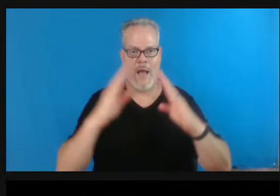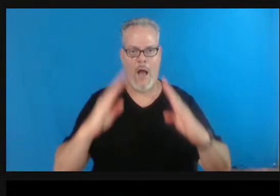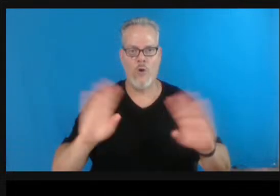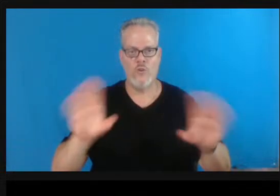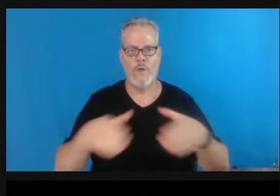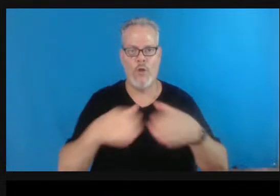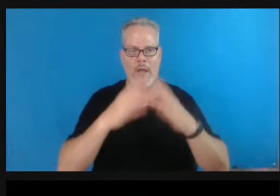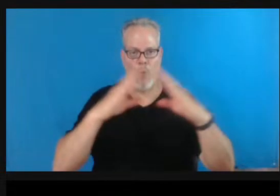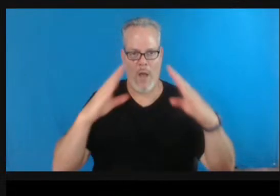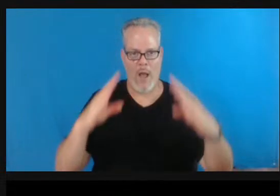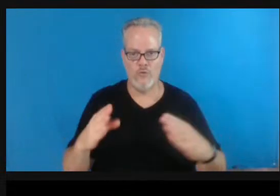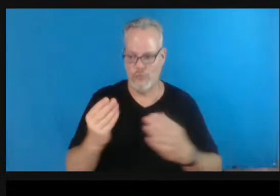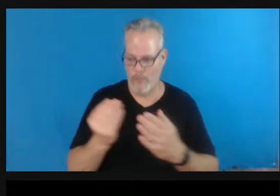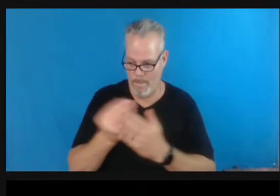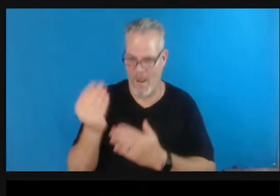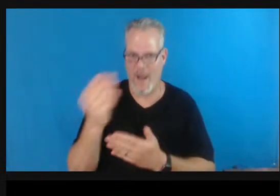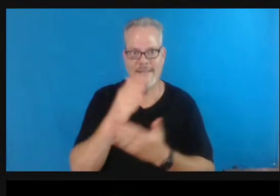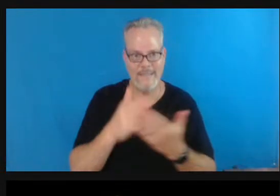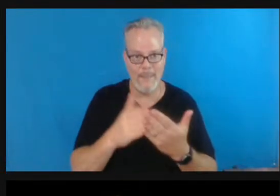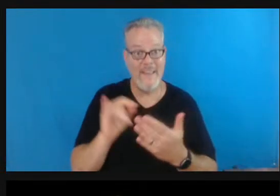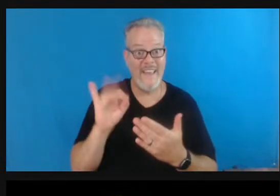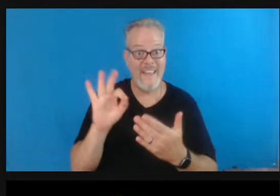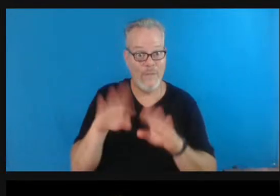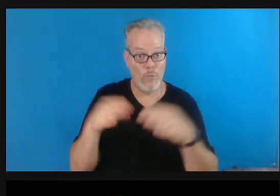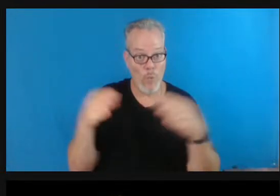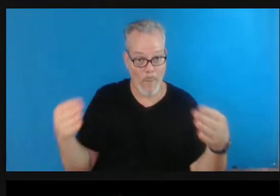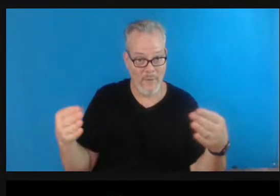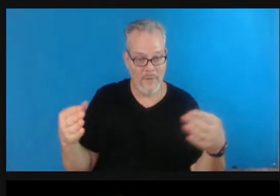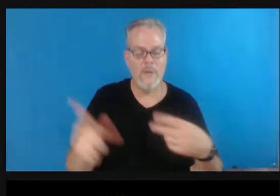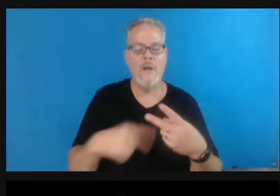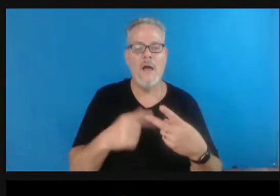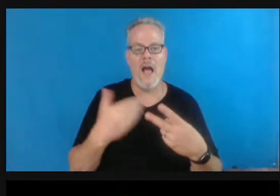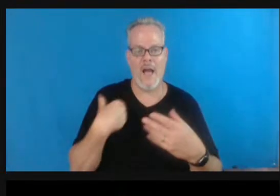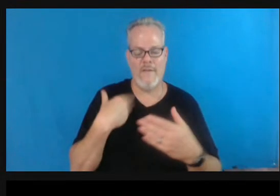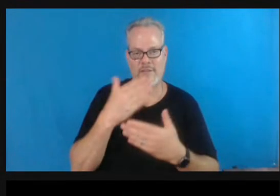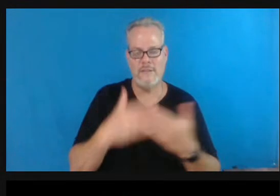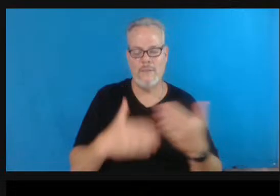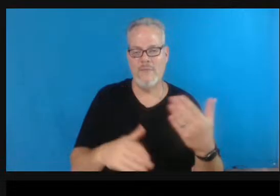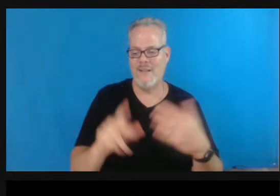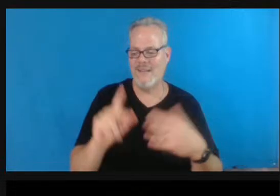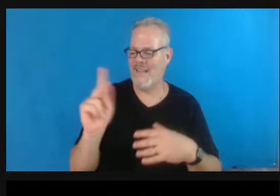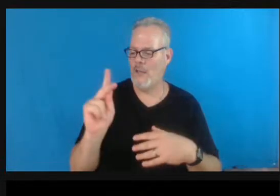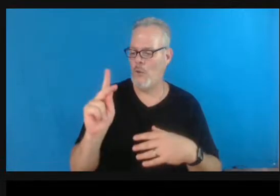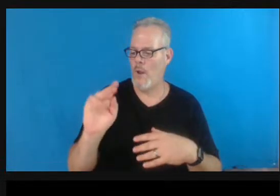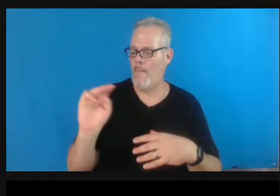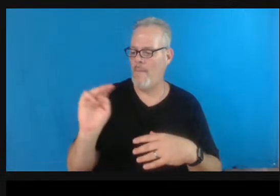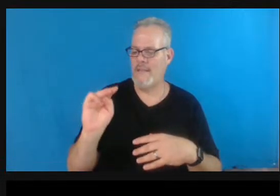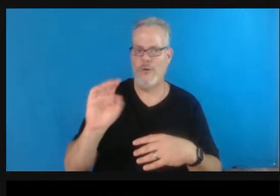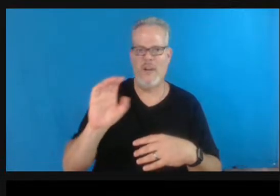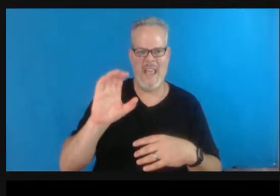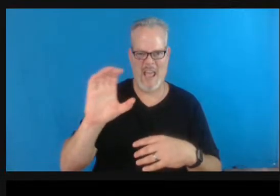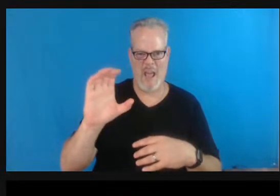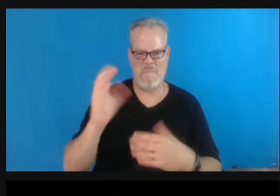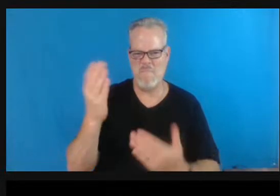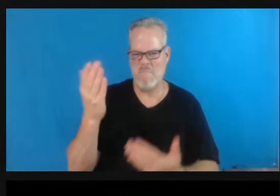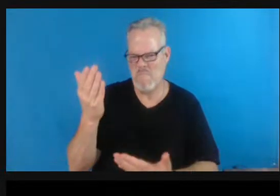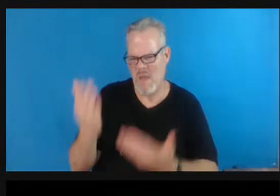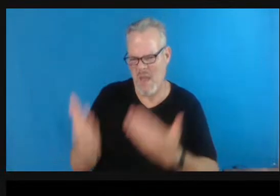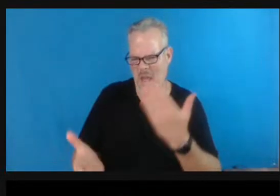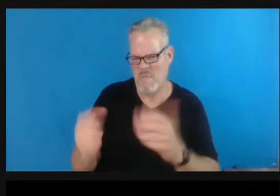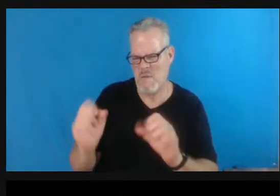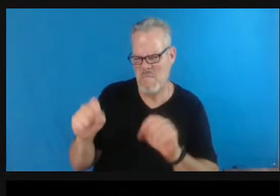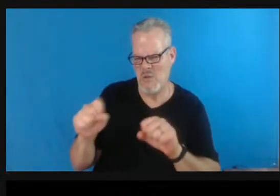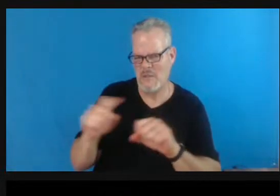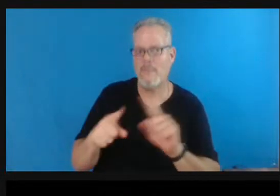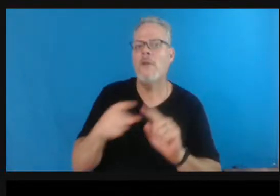some at the MWR at the Kīlauea Military Camp there, possibly, but just bring your own.